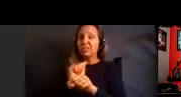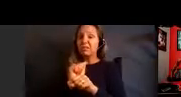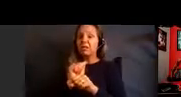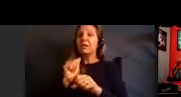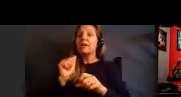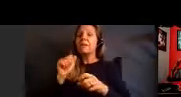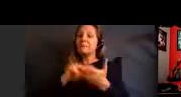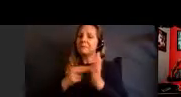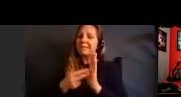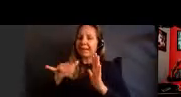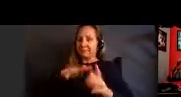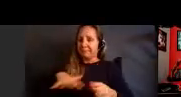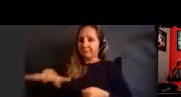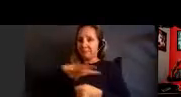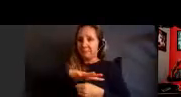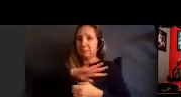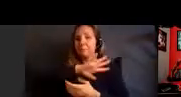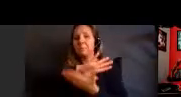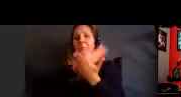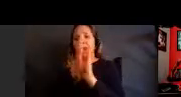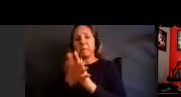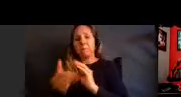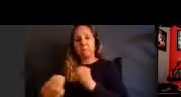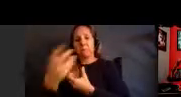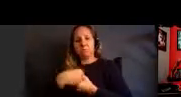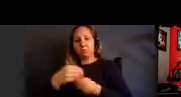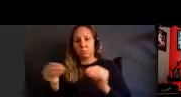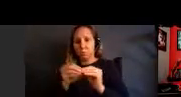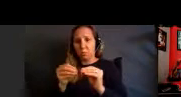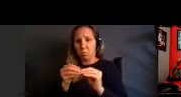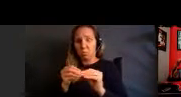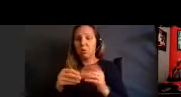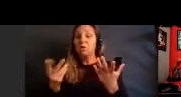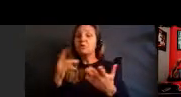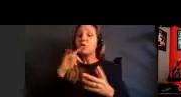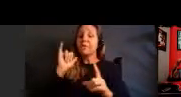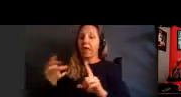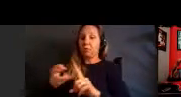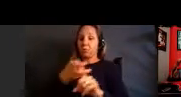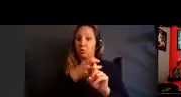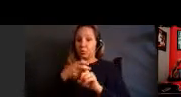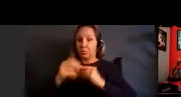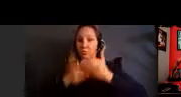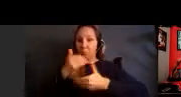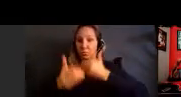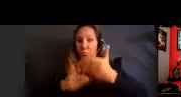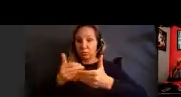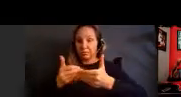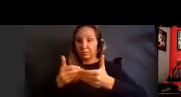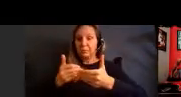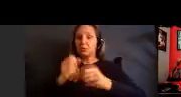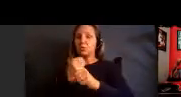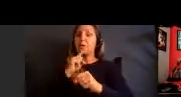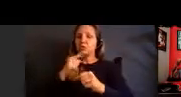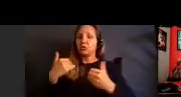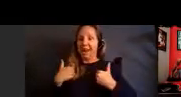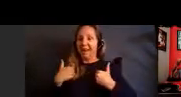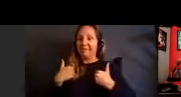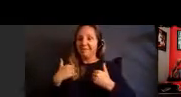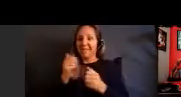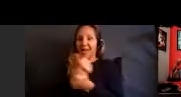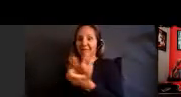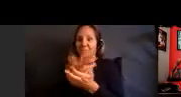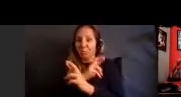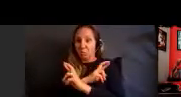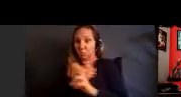inclusive environment. And so I found that actually building in a recruitment process to be able to have the steps in place to hire more